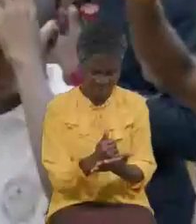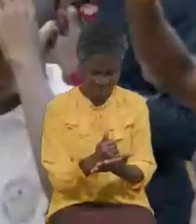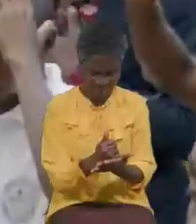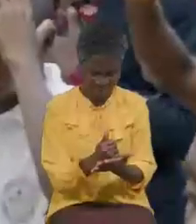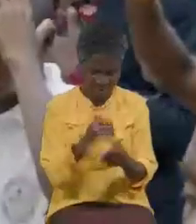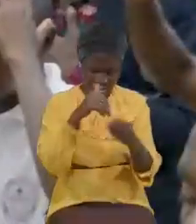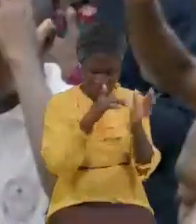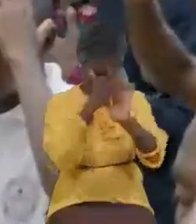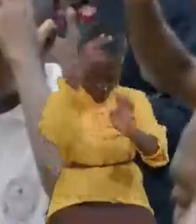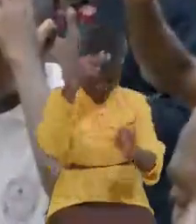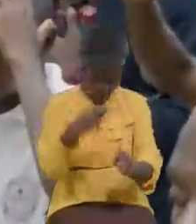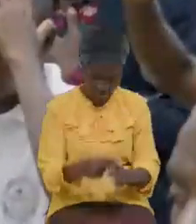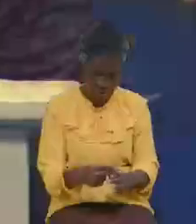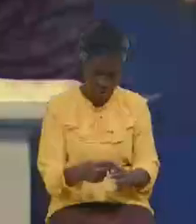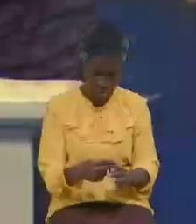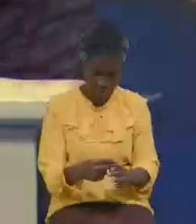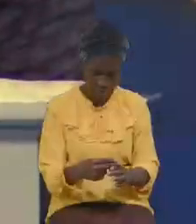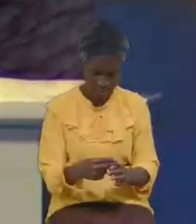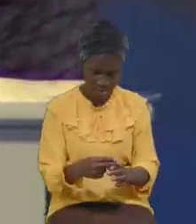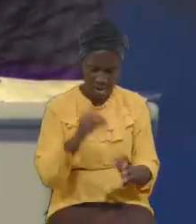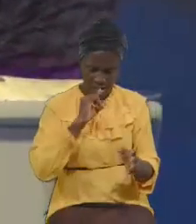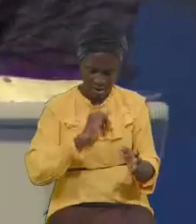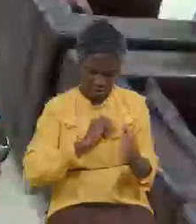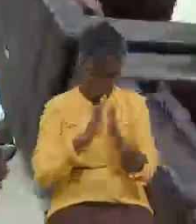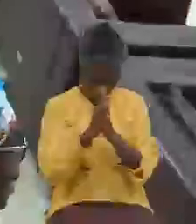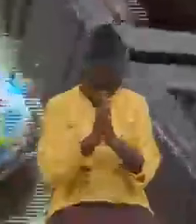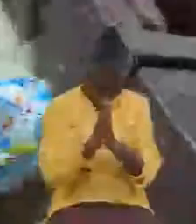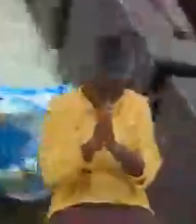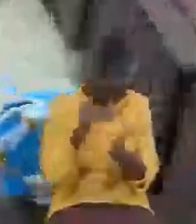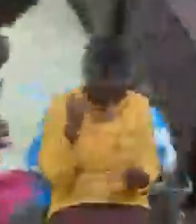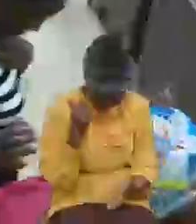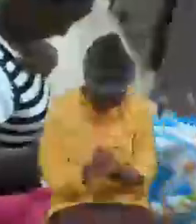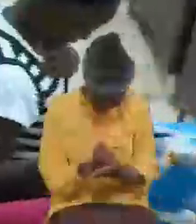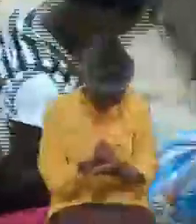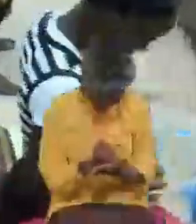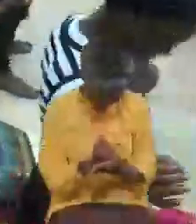In Jesus' name I pray.